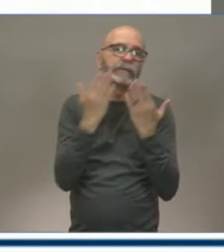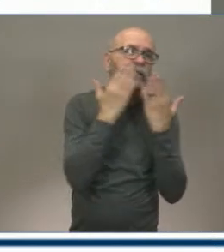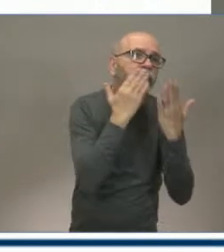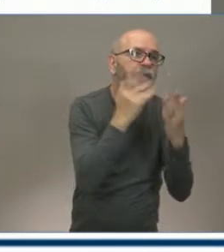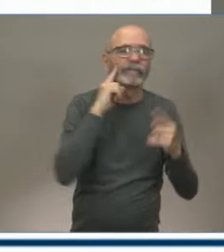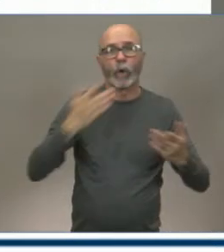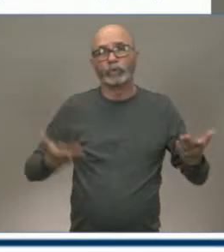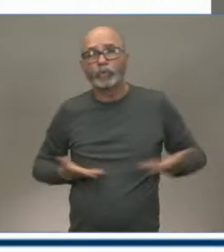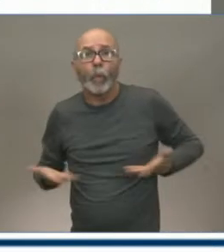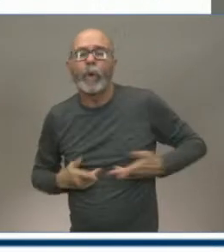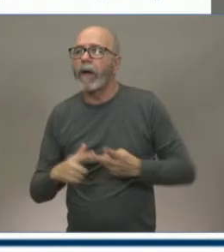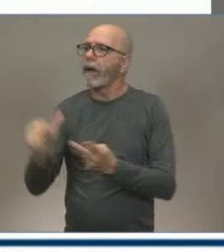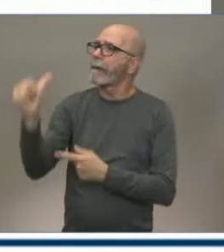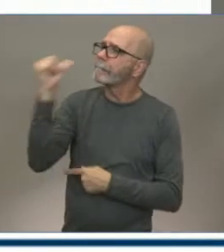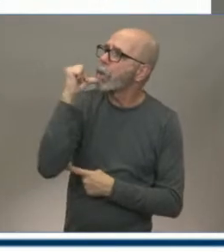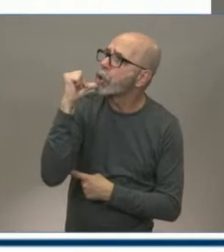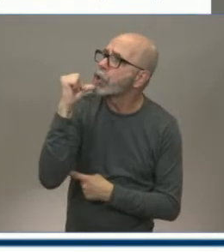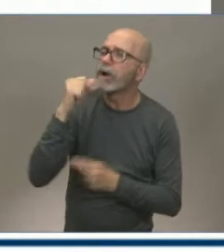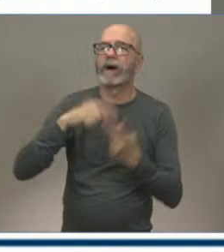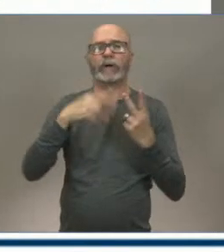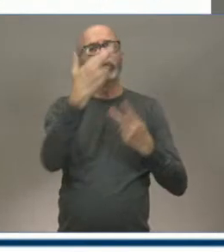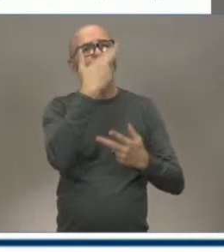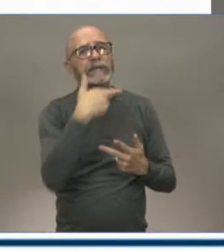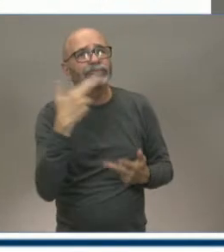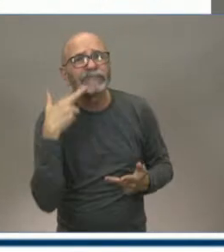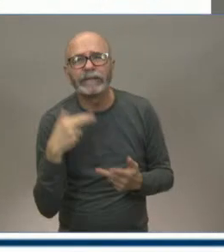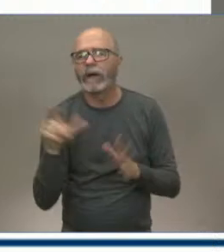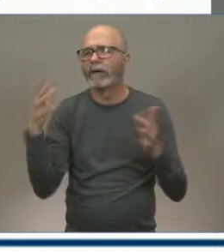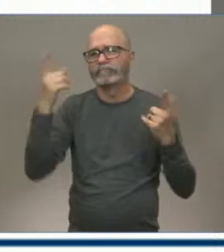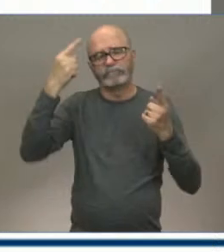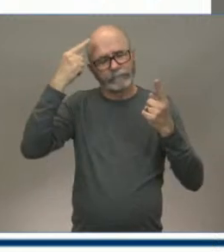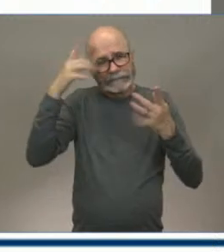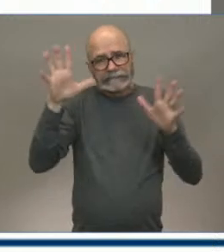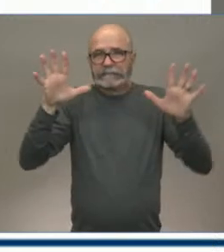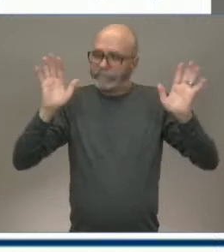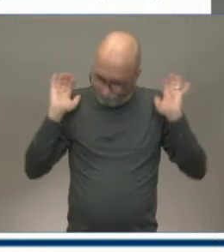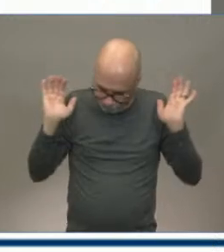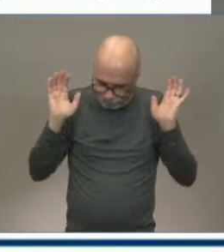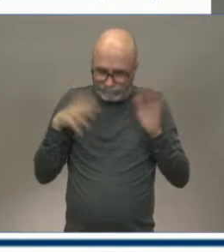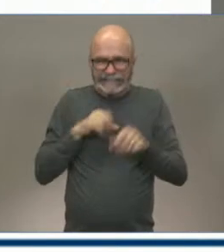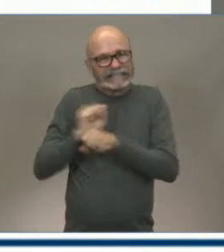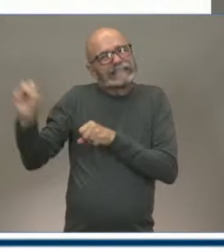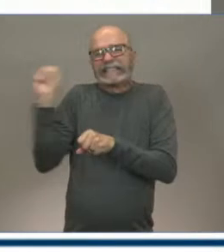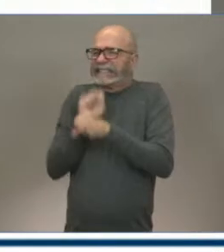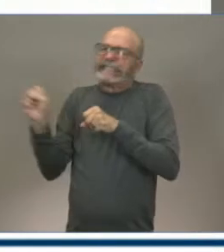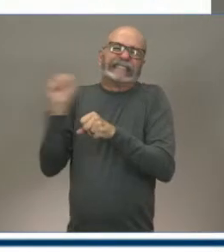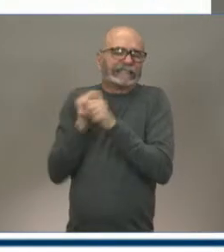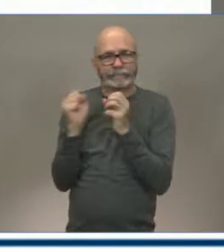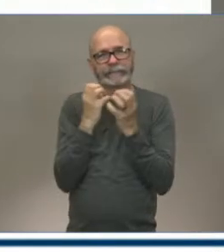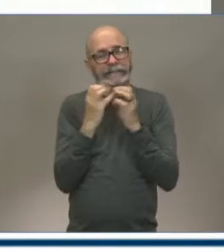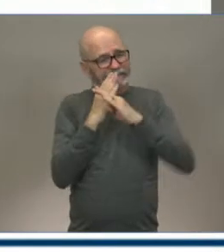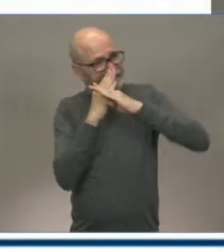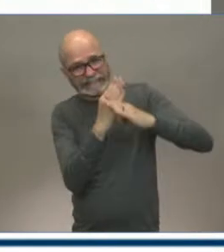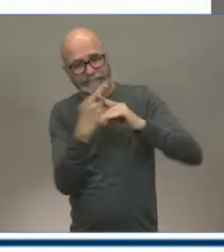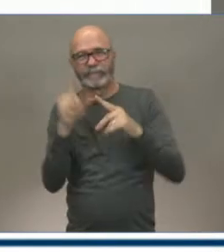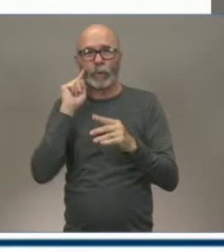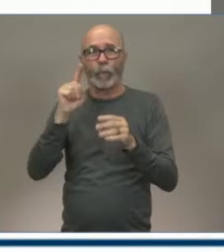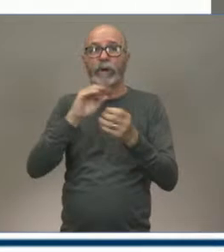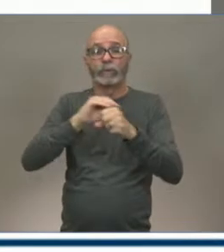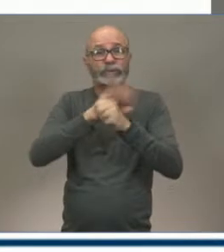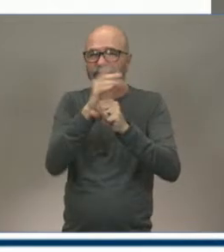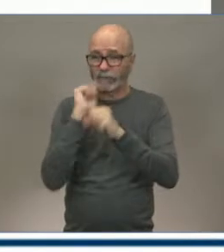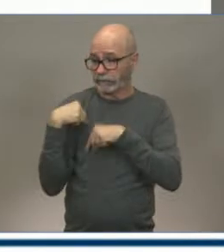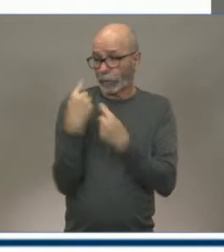bars and restaurants for their efforts and their sacrifices over the last 6 weeks. I know for the retail sector it wasn't easy to operate